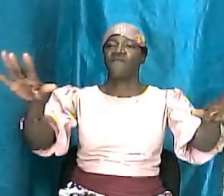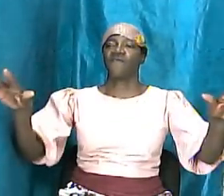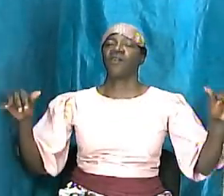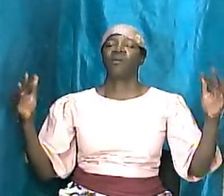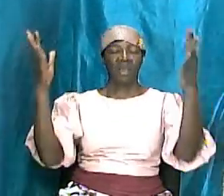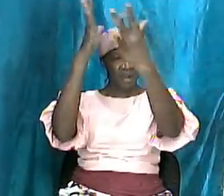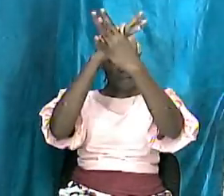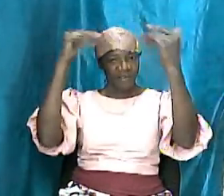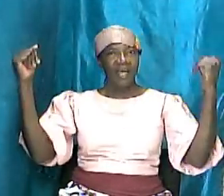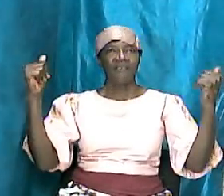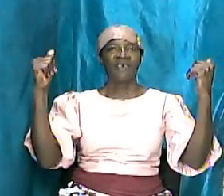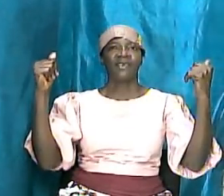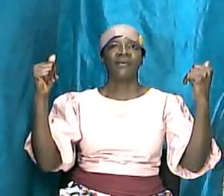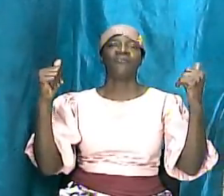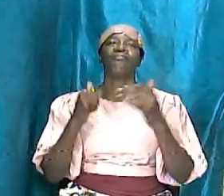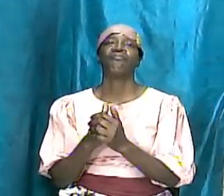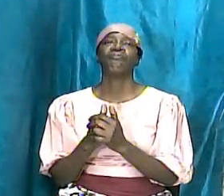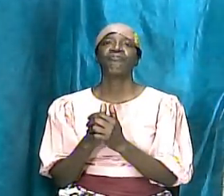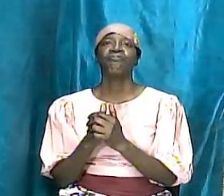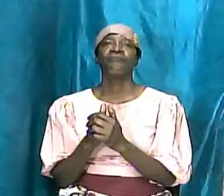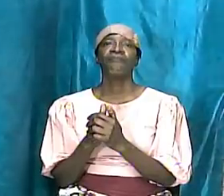heaven.